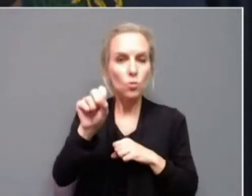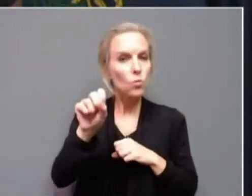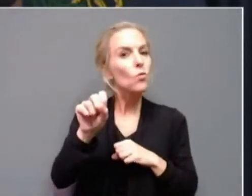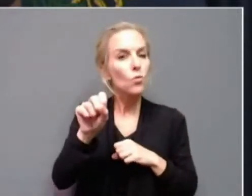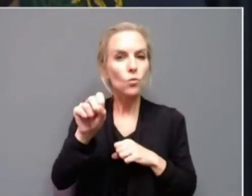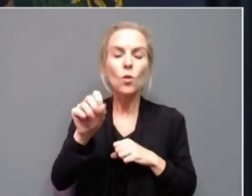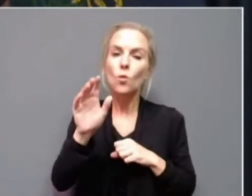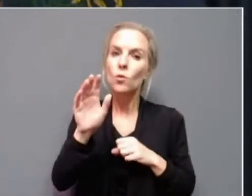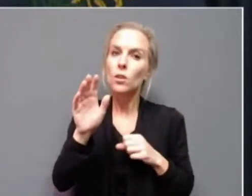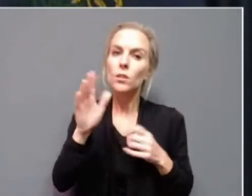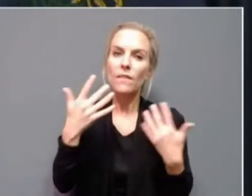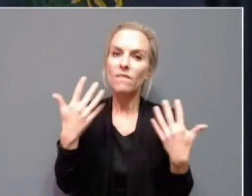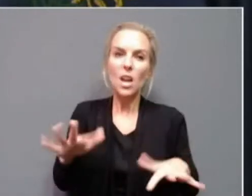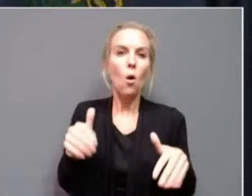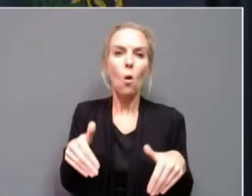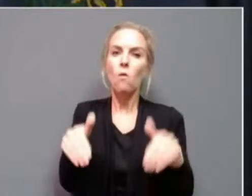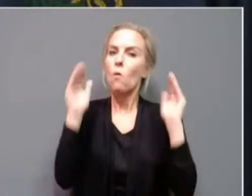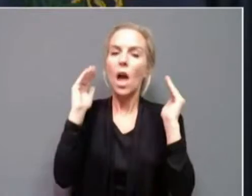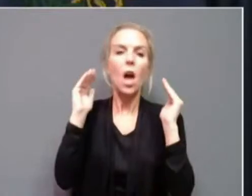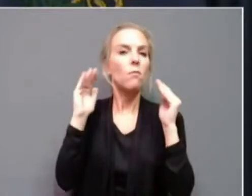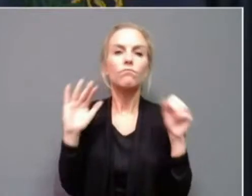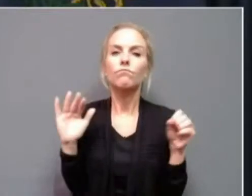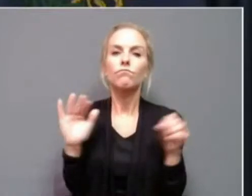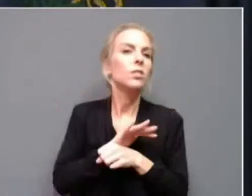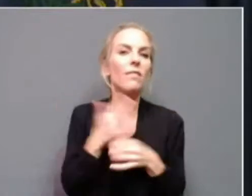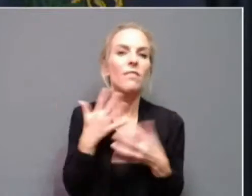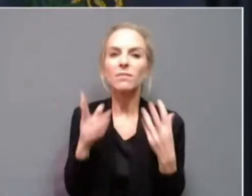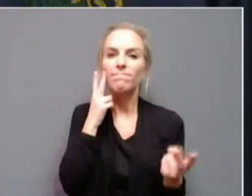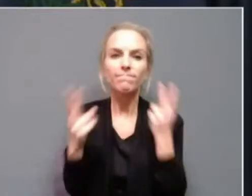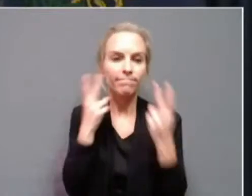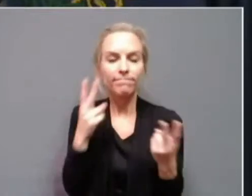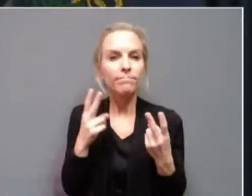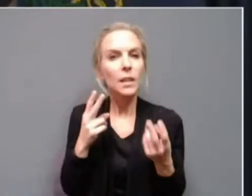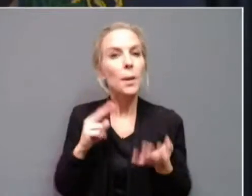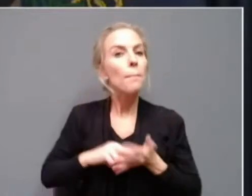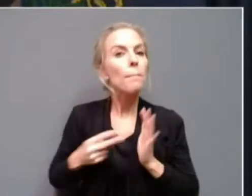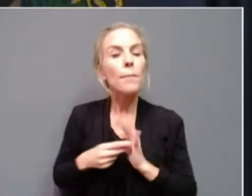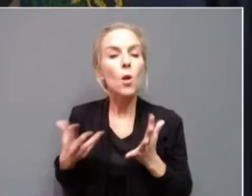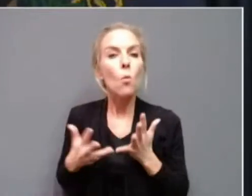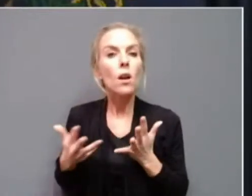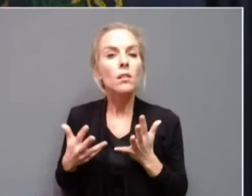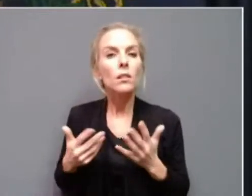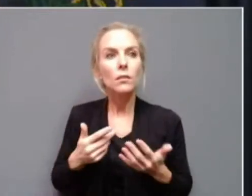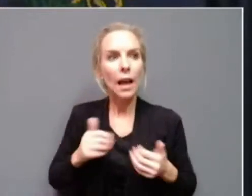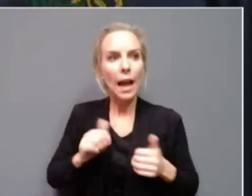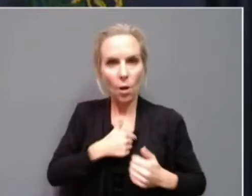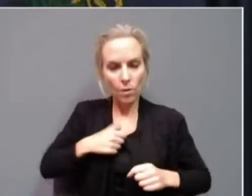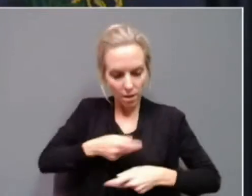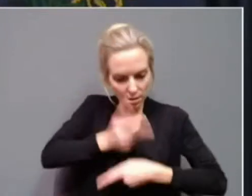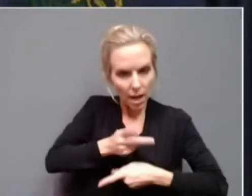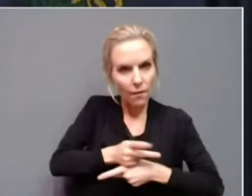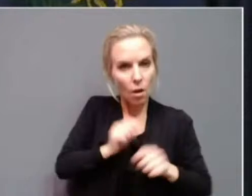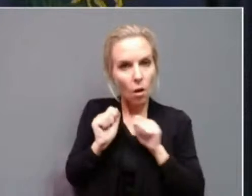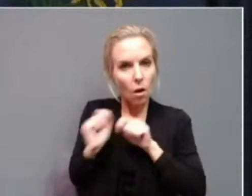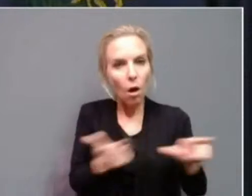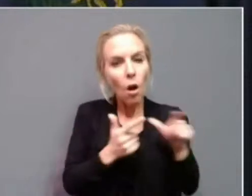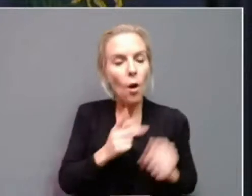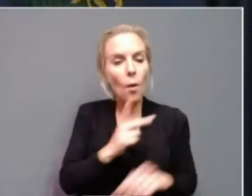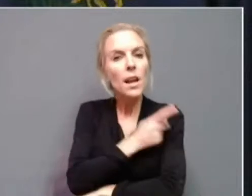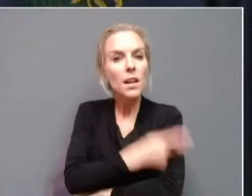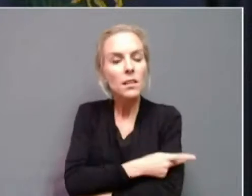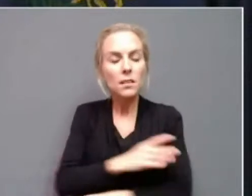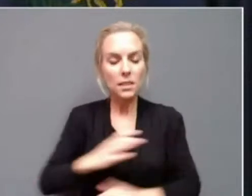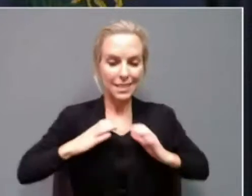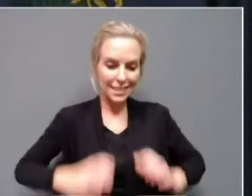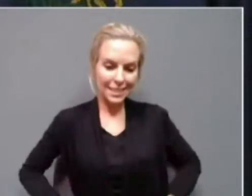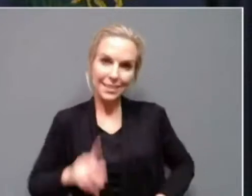and we're seeing that. It's impacting our ability to care for all patients. And the citizens of Kentucky, they depend